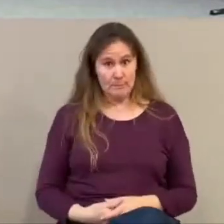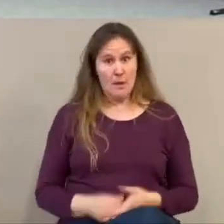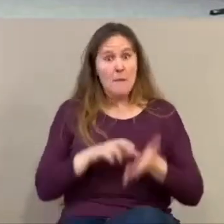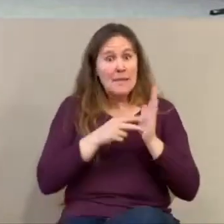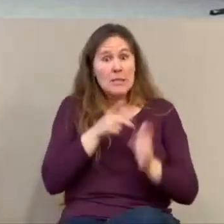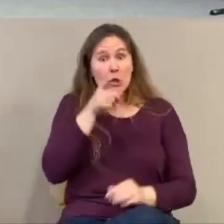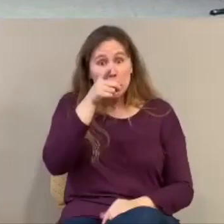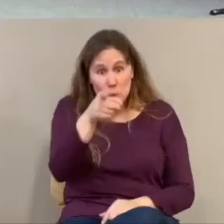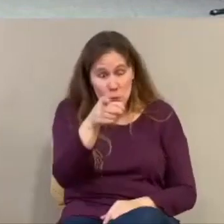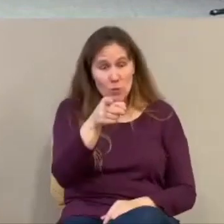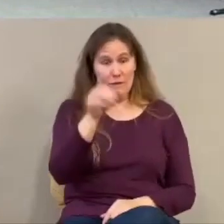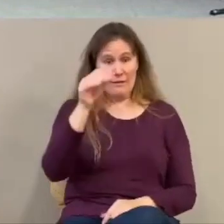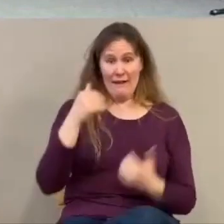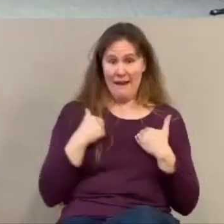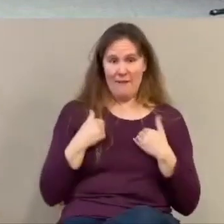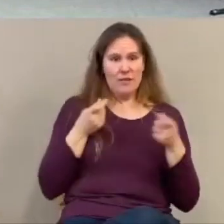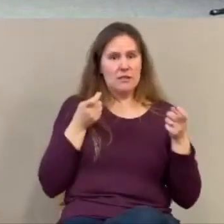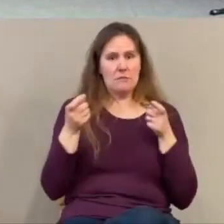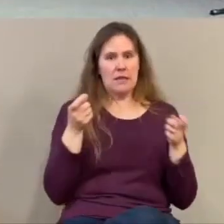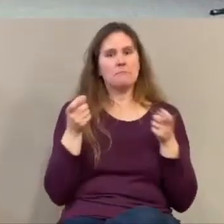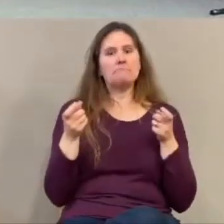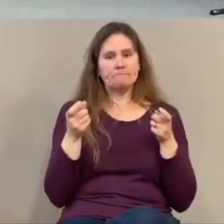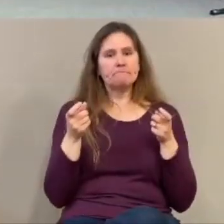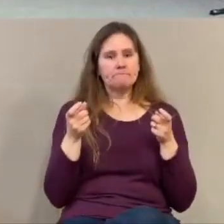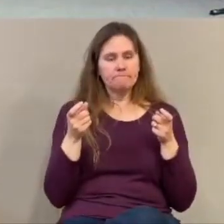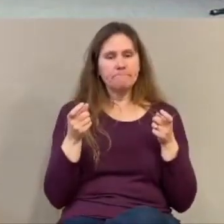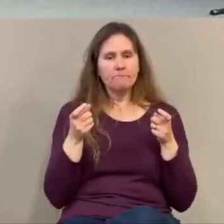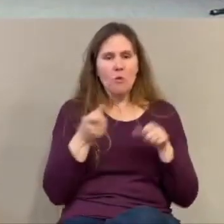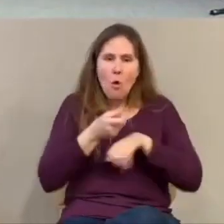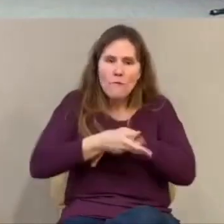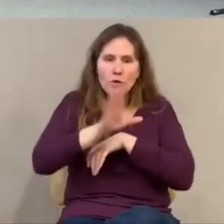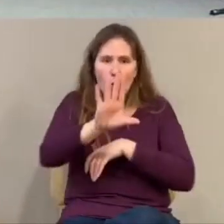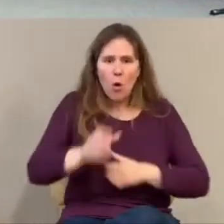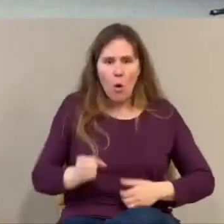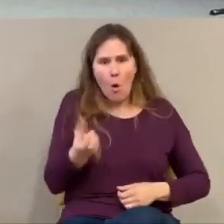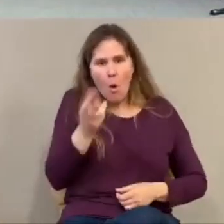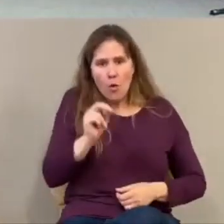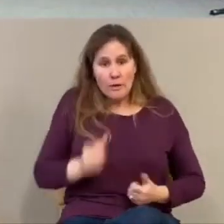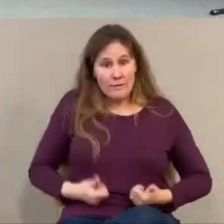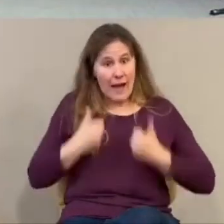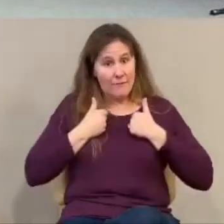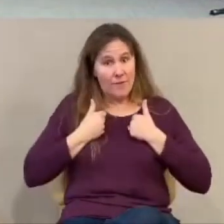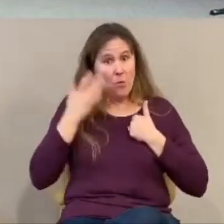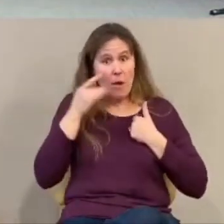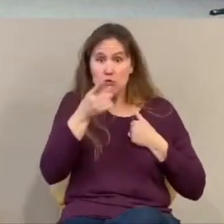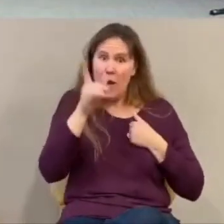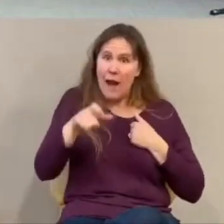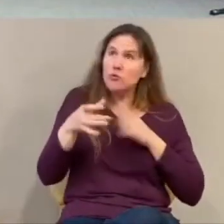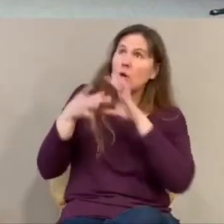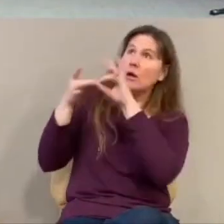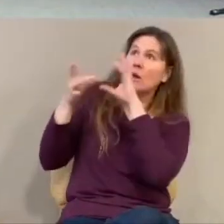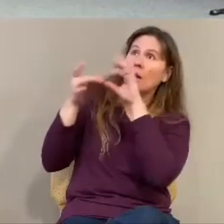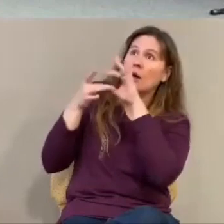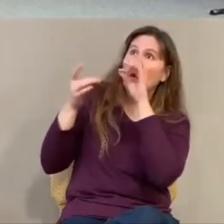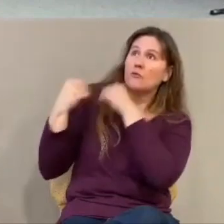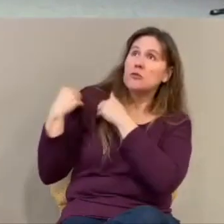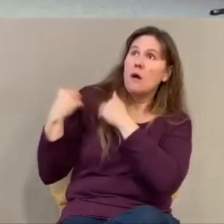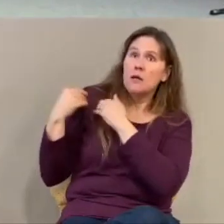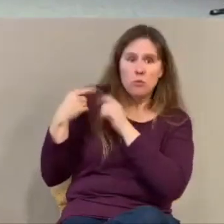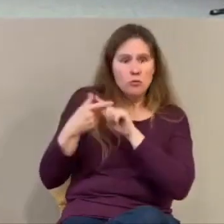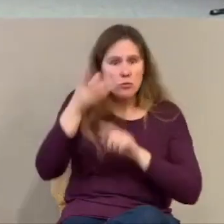So you have dominion over your life because you will have to give an account.